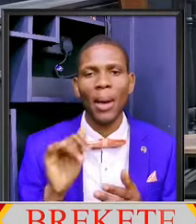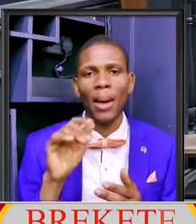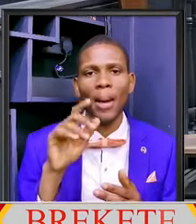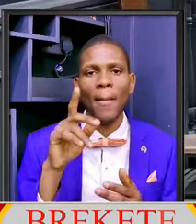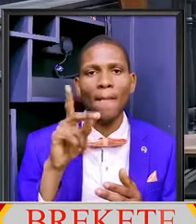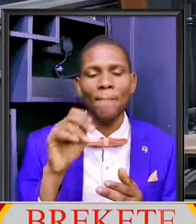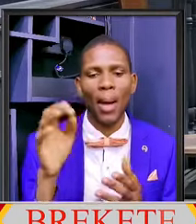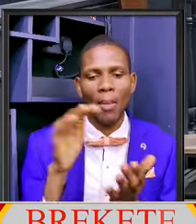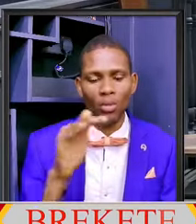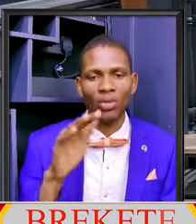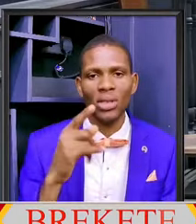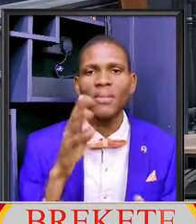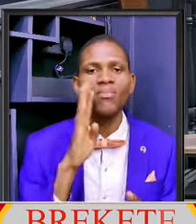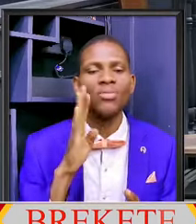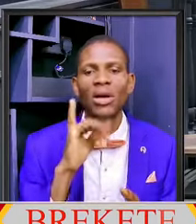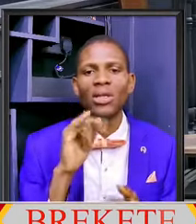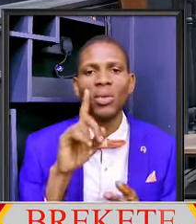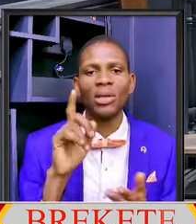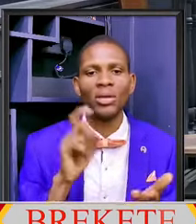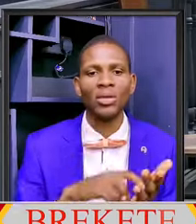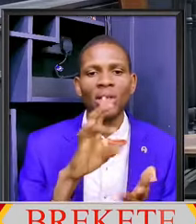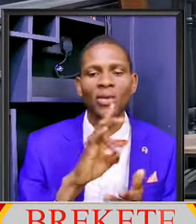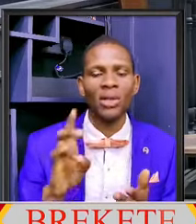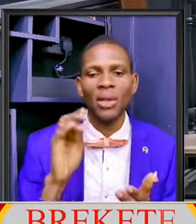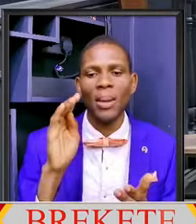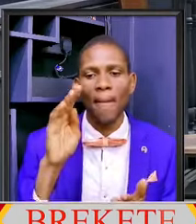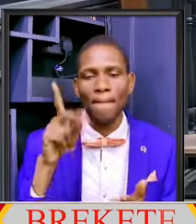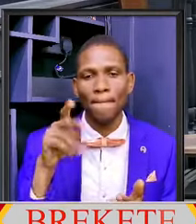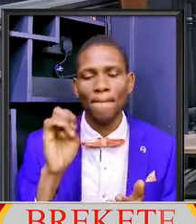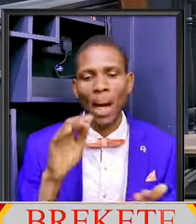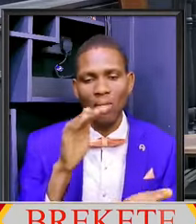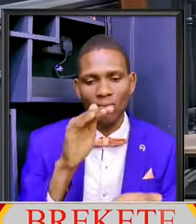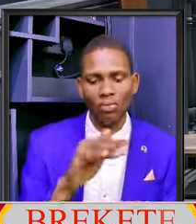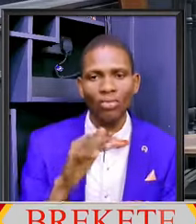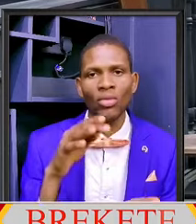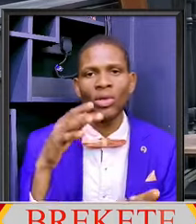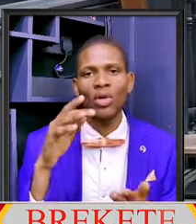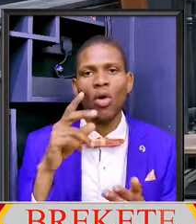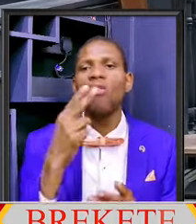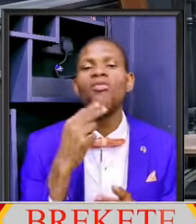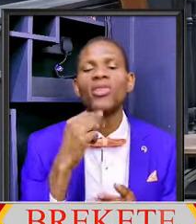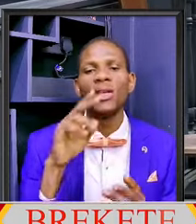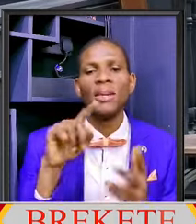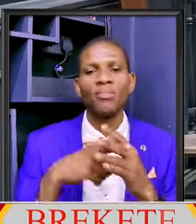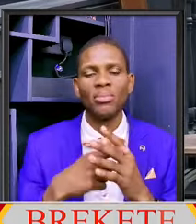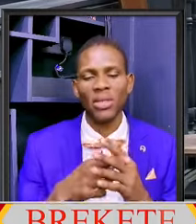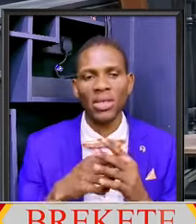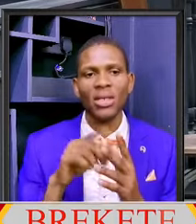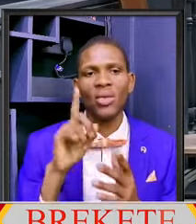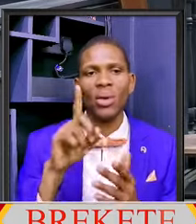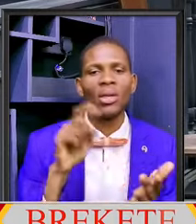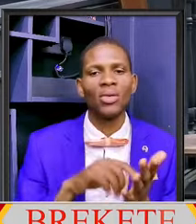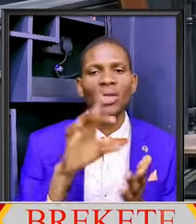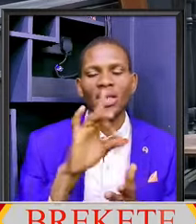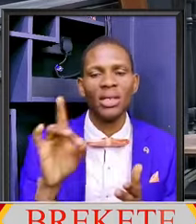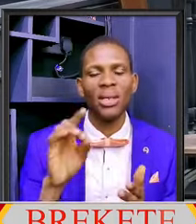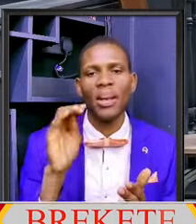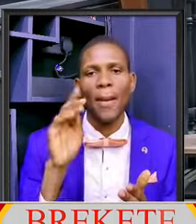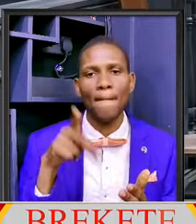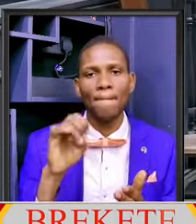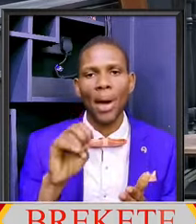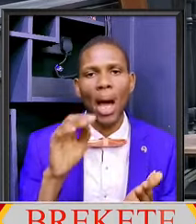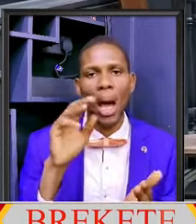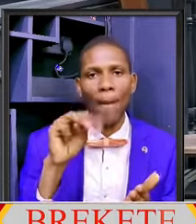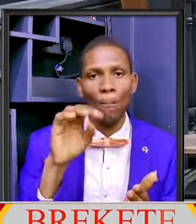the brown one, 1,700 per mudu. And also the honey beans, now 1,800 per mudu,